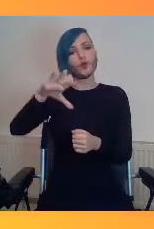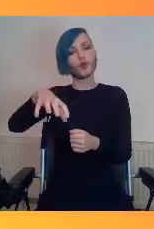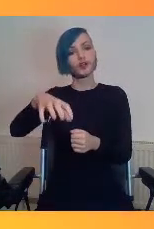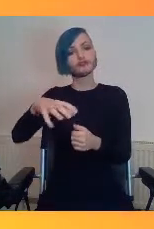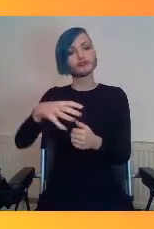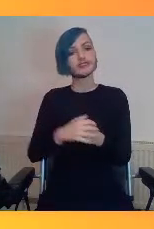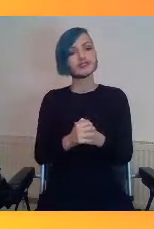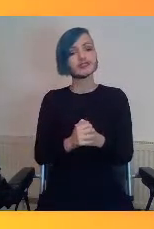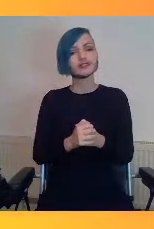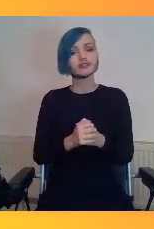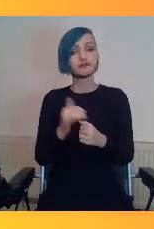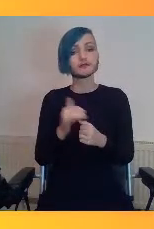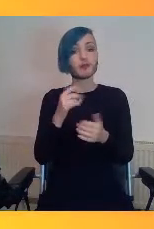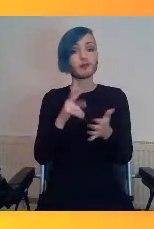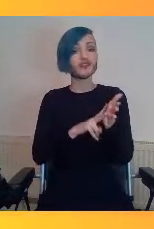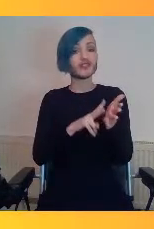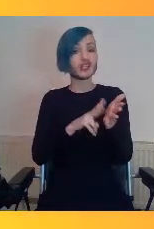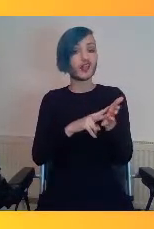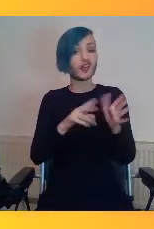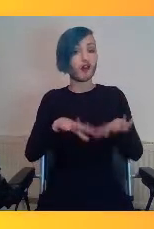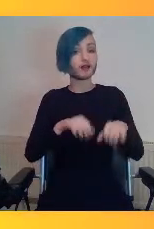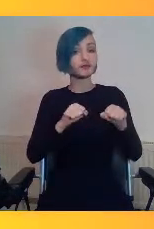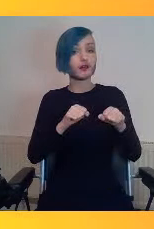we can go to Vitalina first.